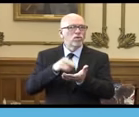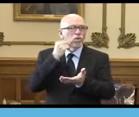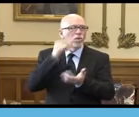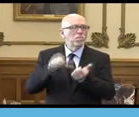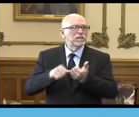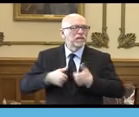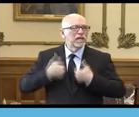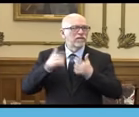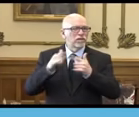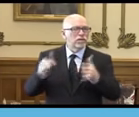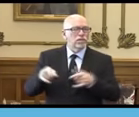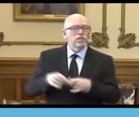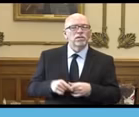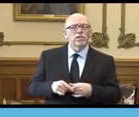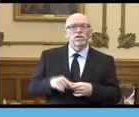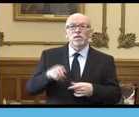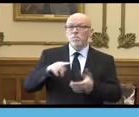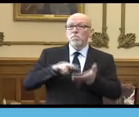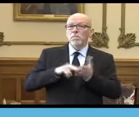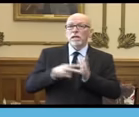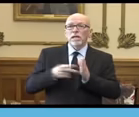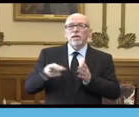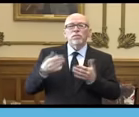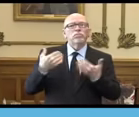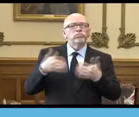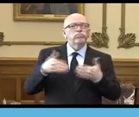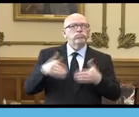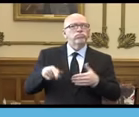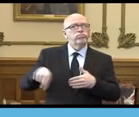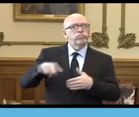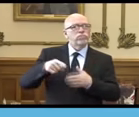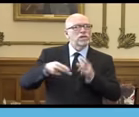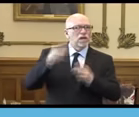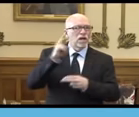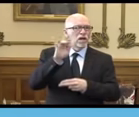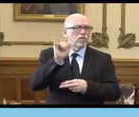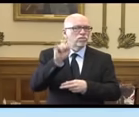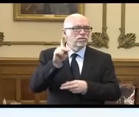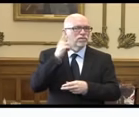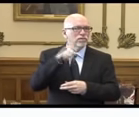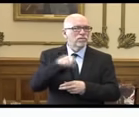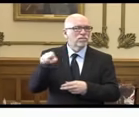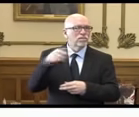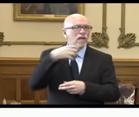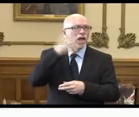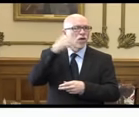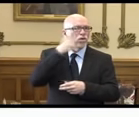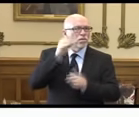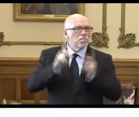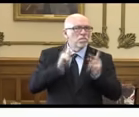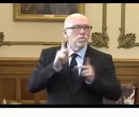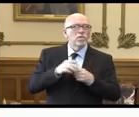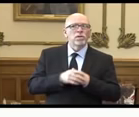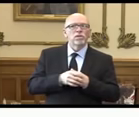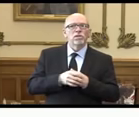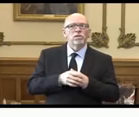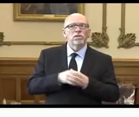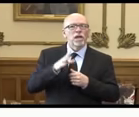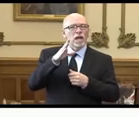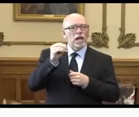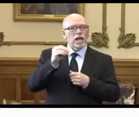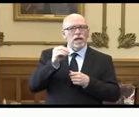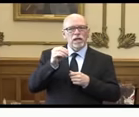which again illustrates the incredible vulnerability of our elderly community and the